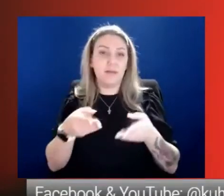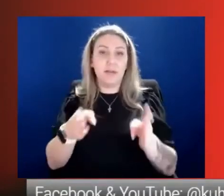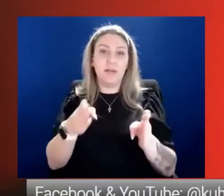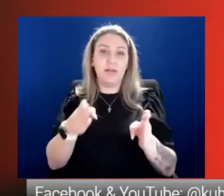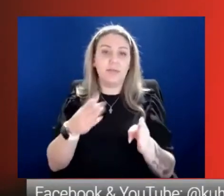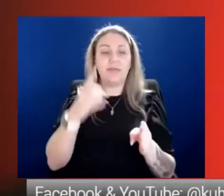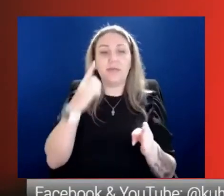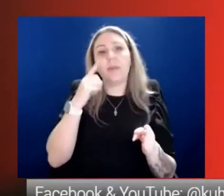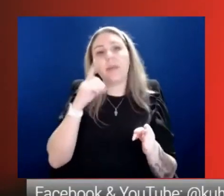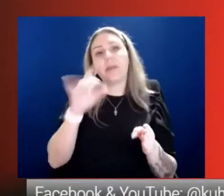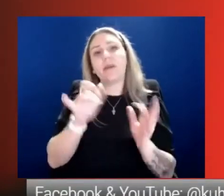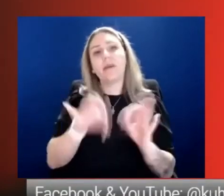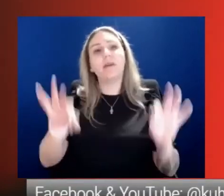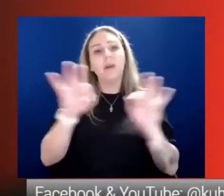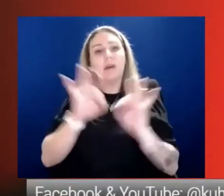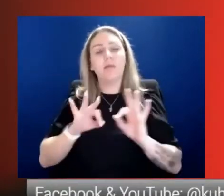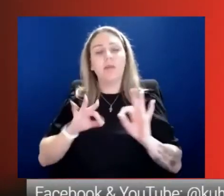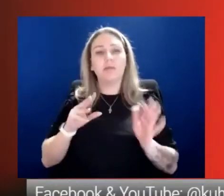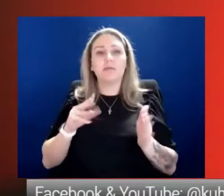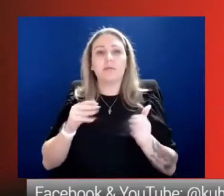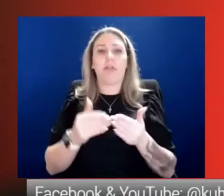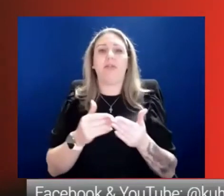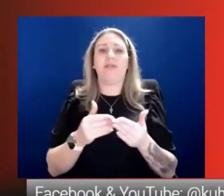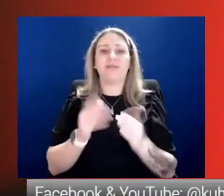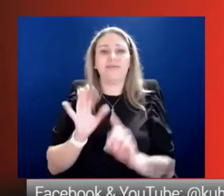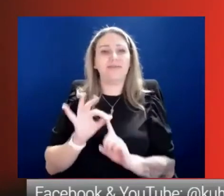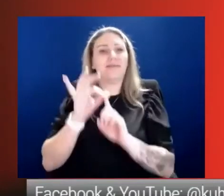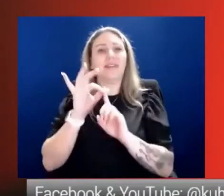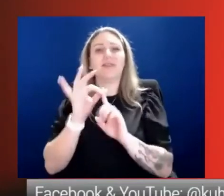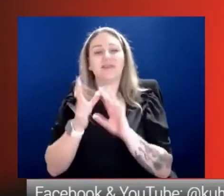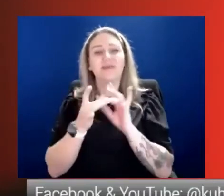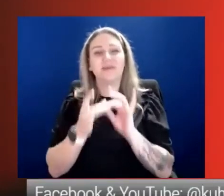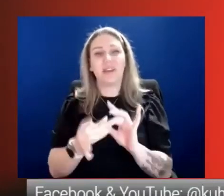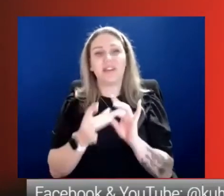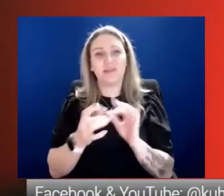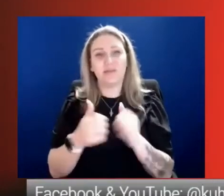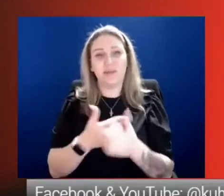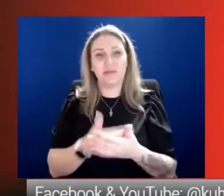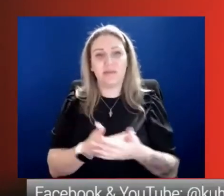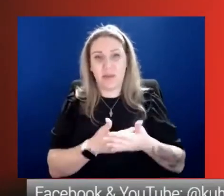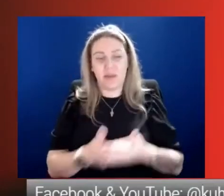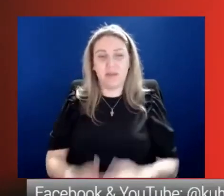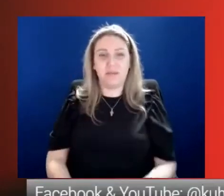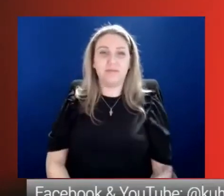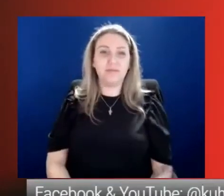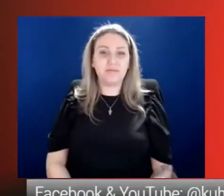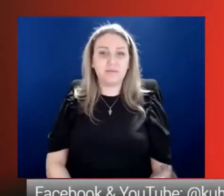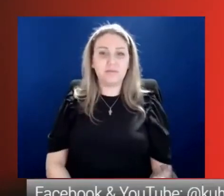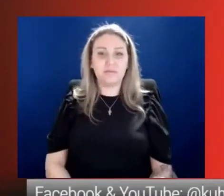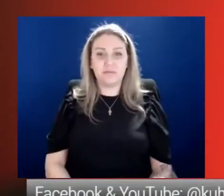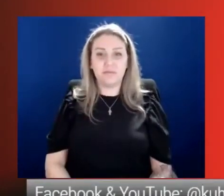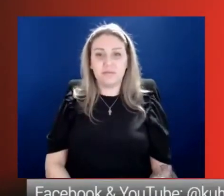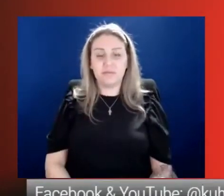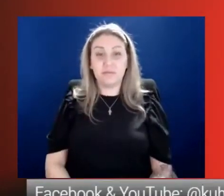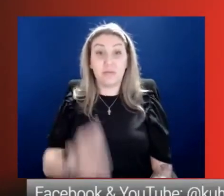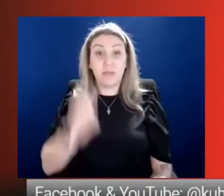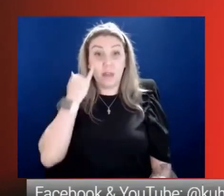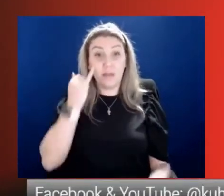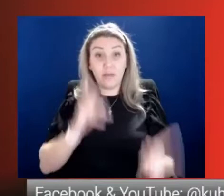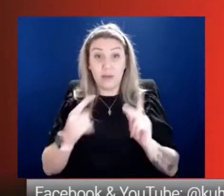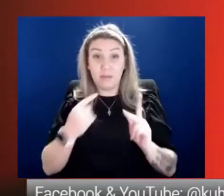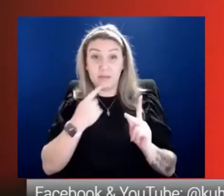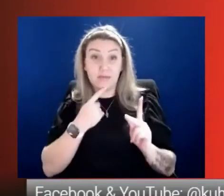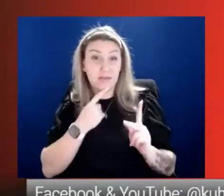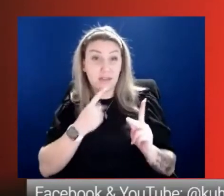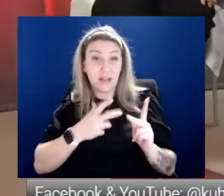important, close, special relationship with a baby. And if people say mean things, they're maybe not your best